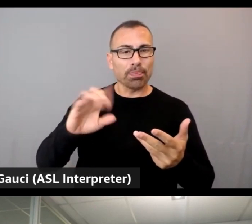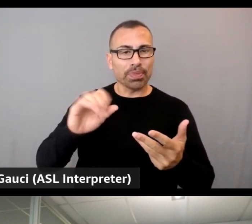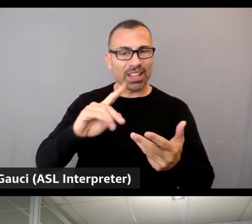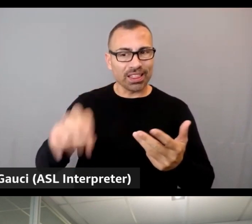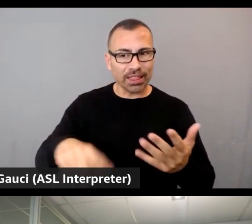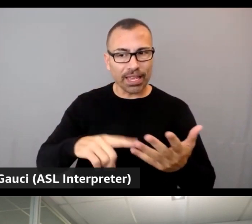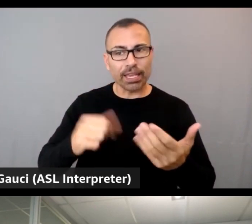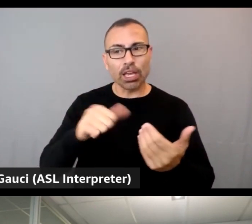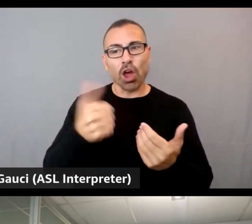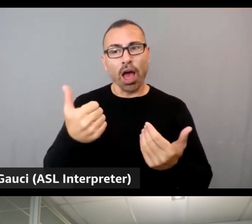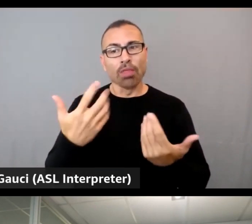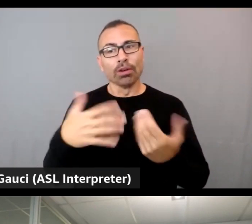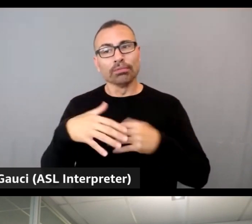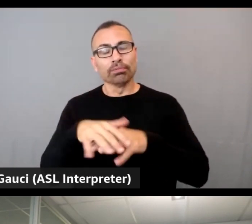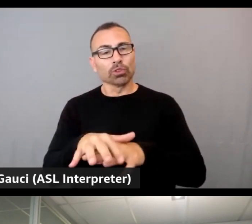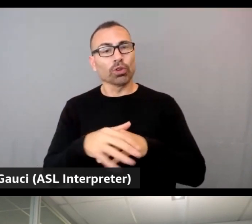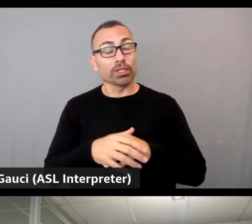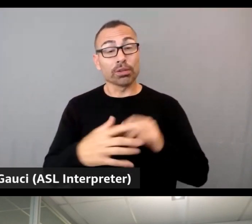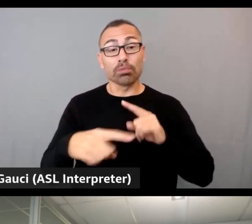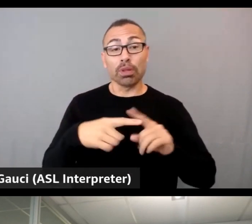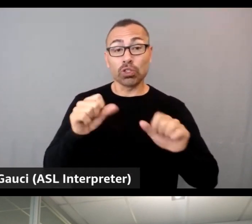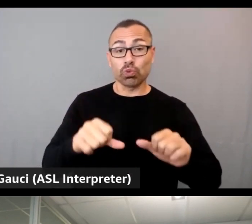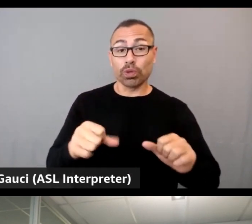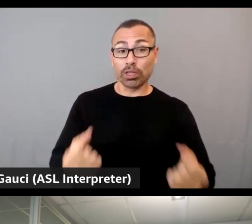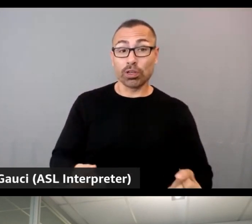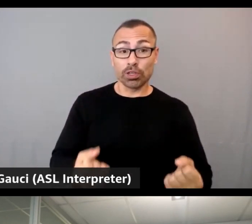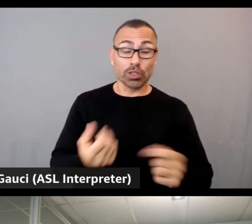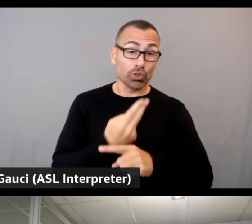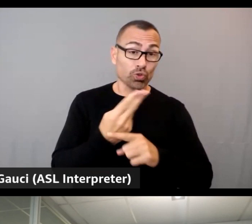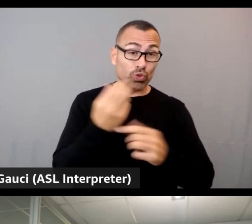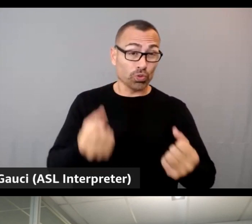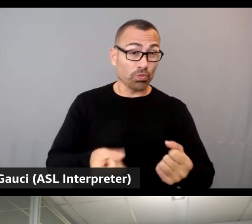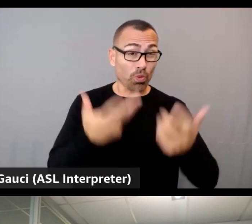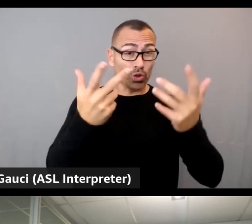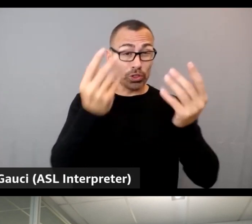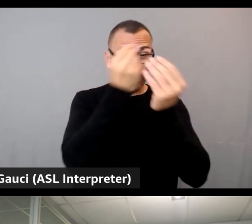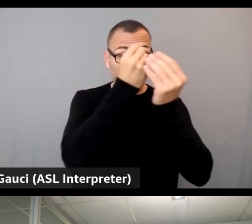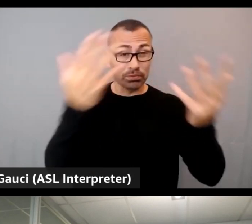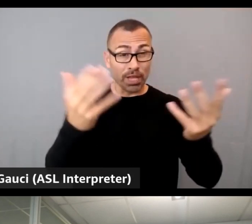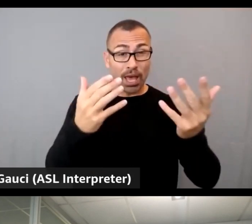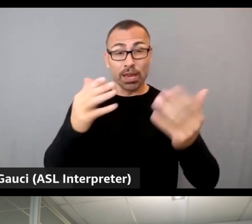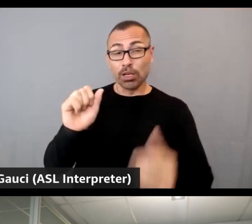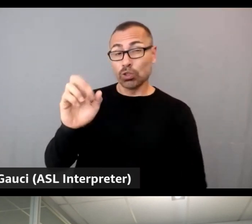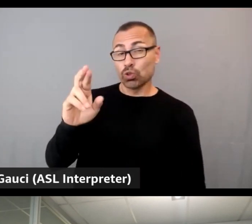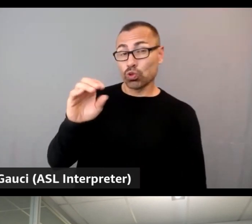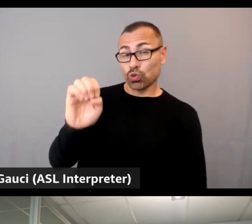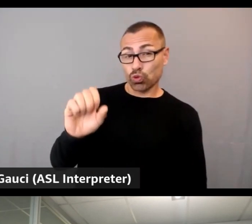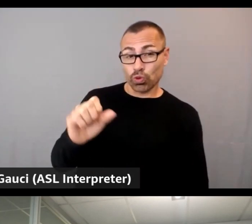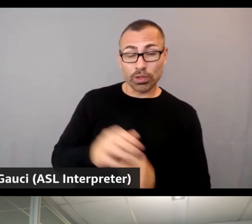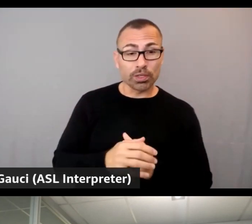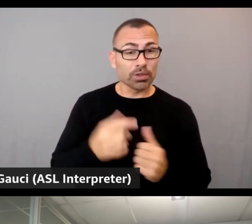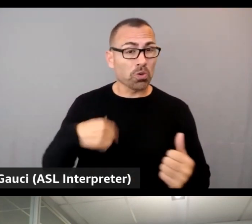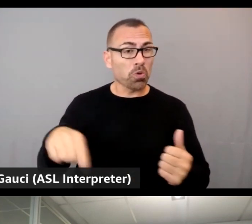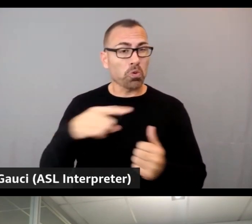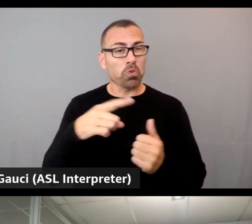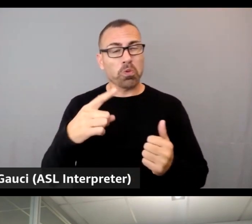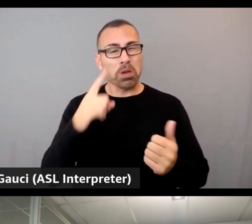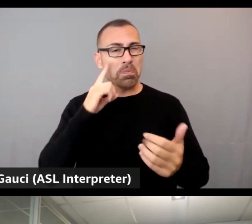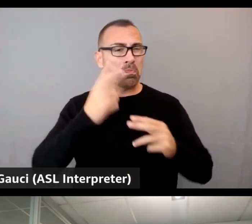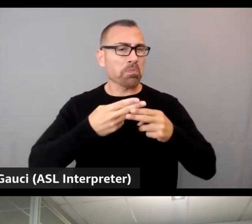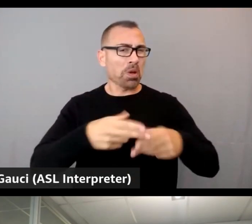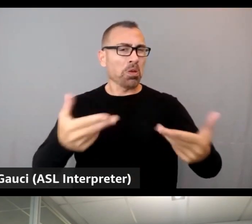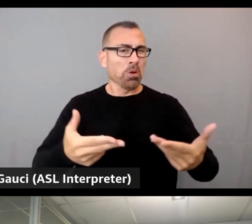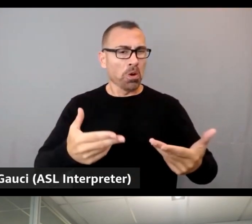biggest ones is we have the ability to use multiple data sources in your data quality rules. So think of like, we call them referential integrity checks. It's